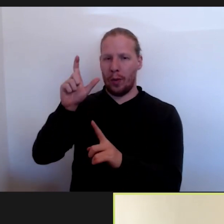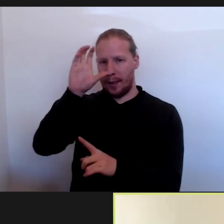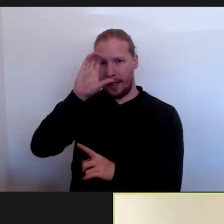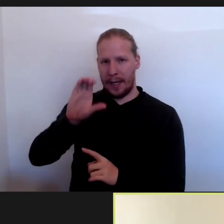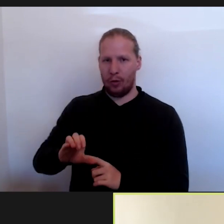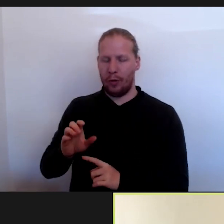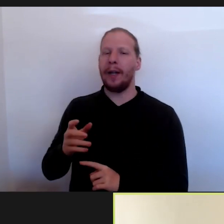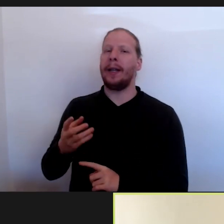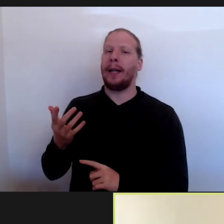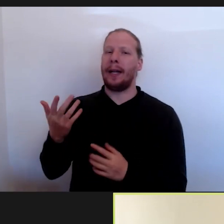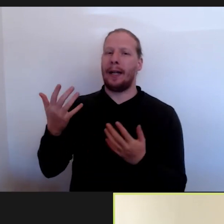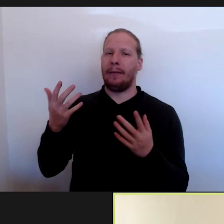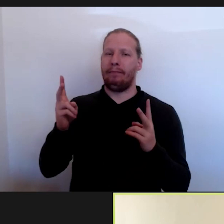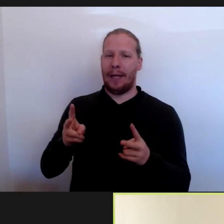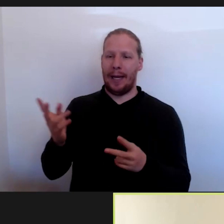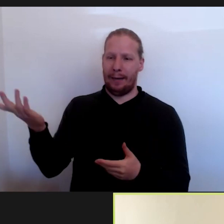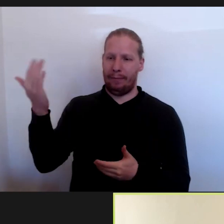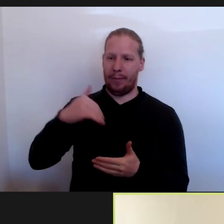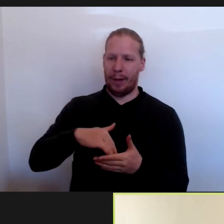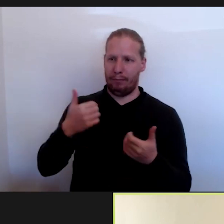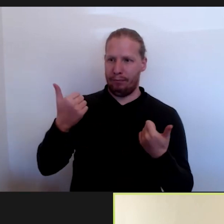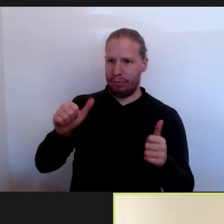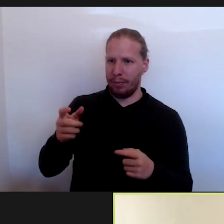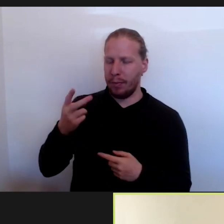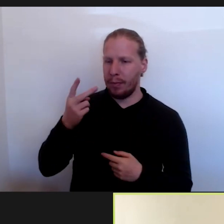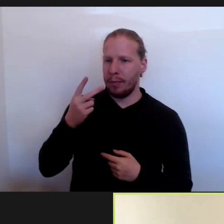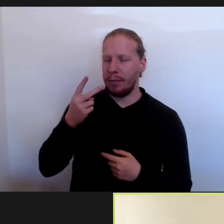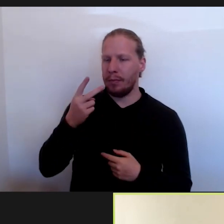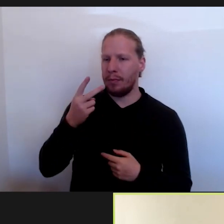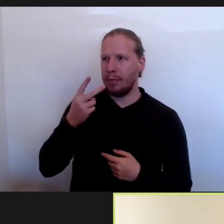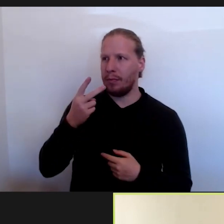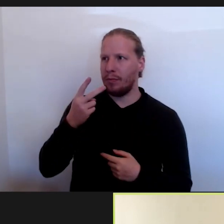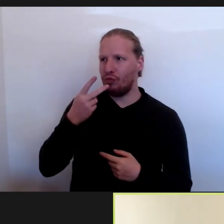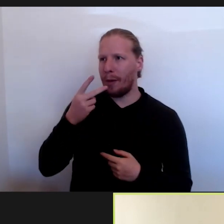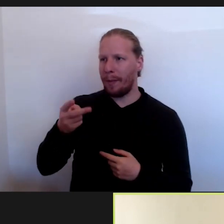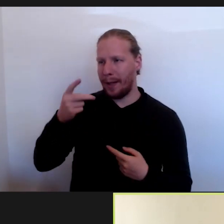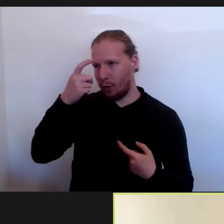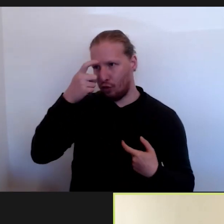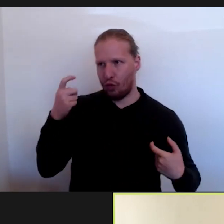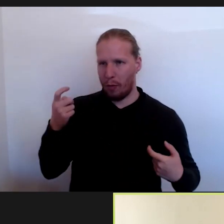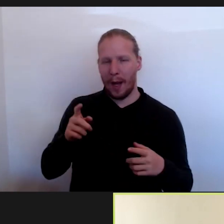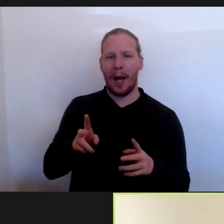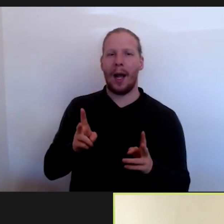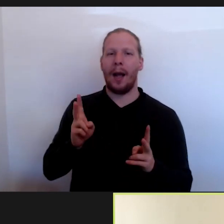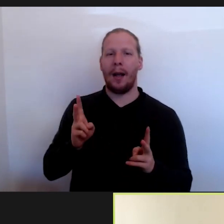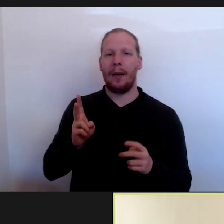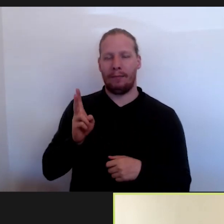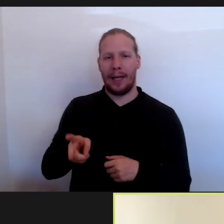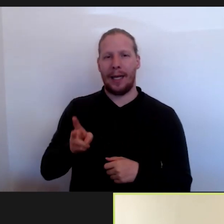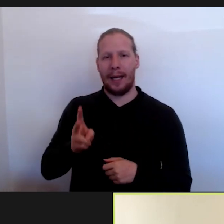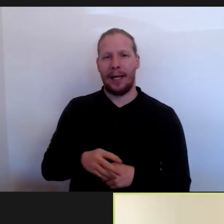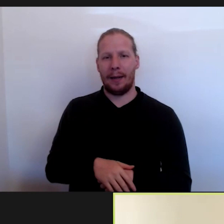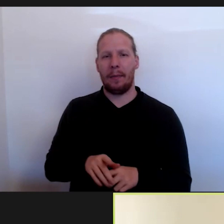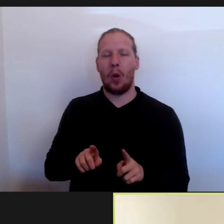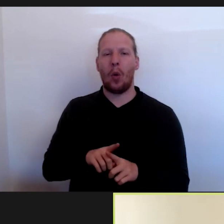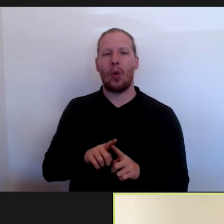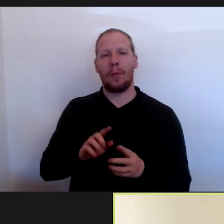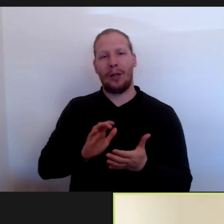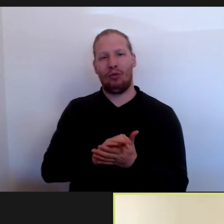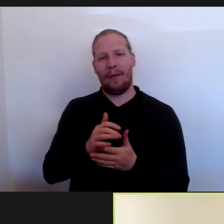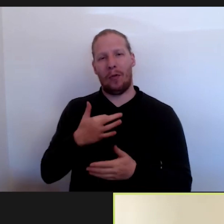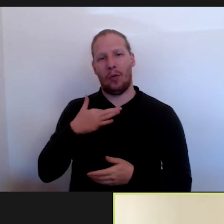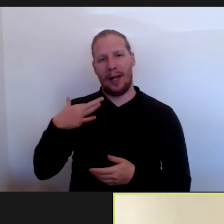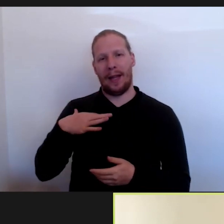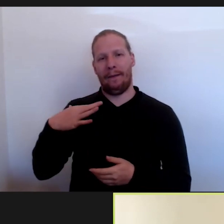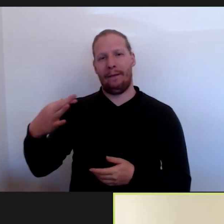here. And then you also want us to be really grateful because we are invited, because we get to be on the table. So it